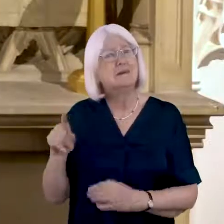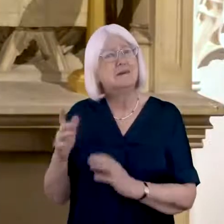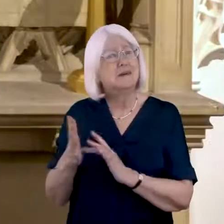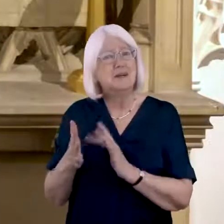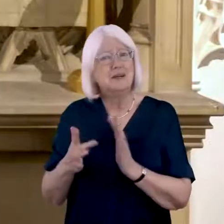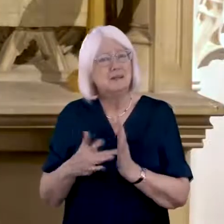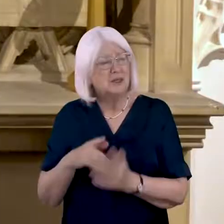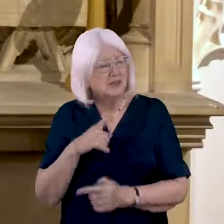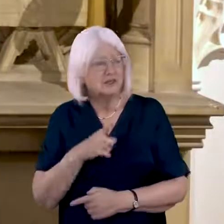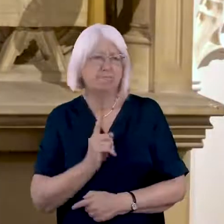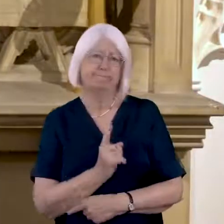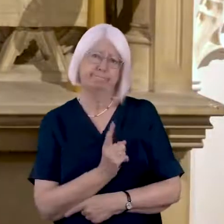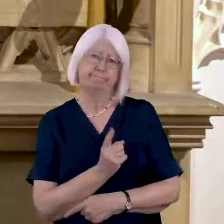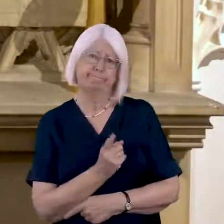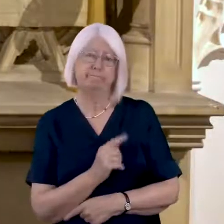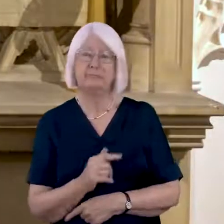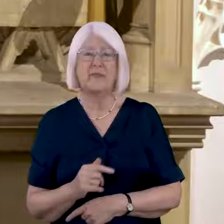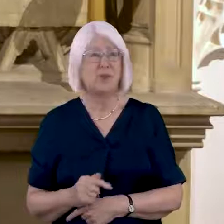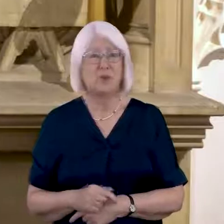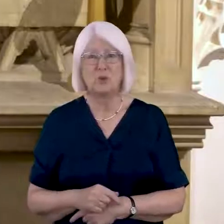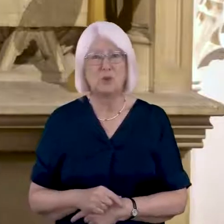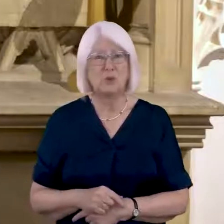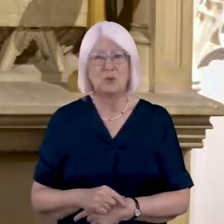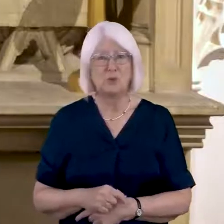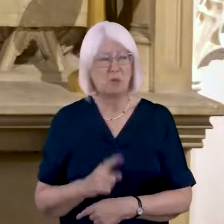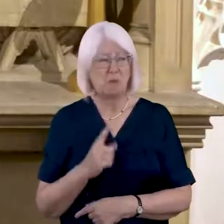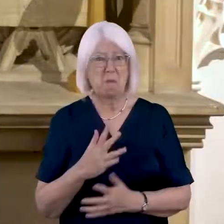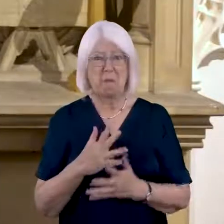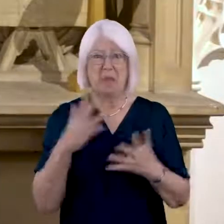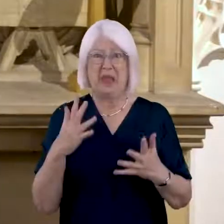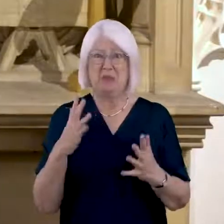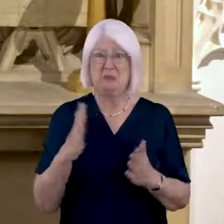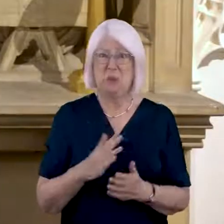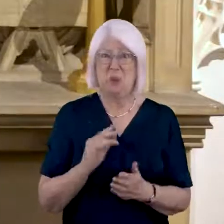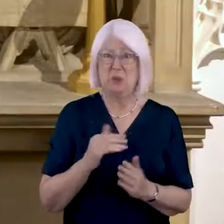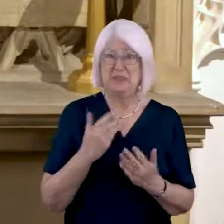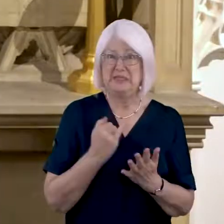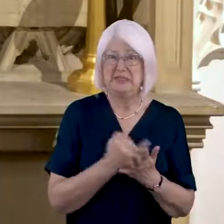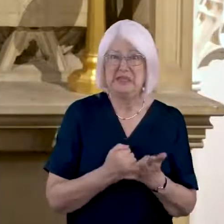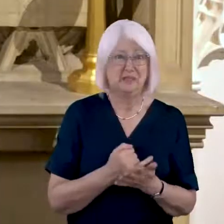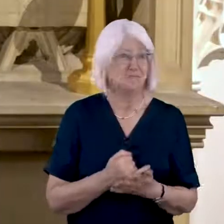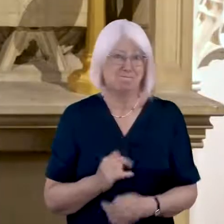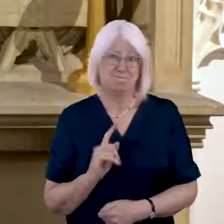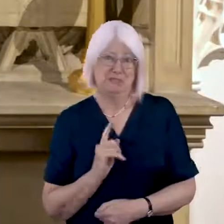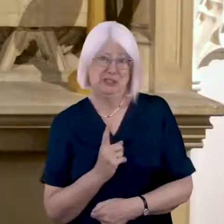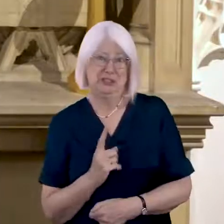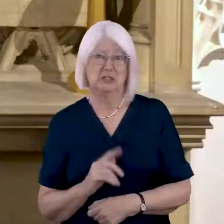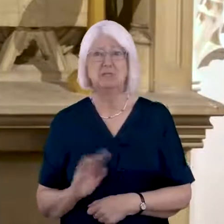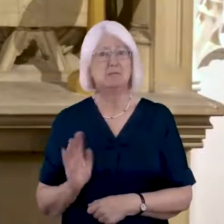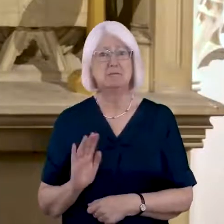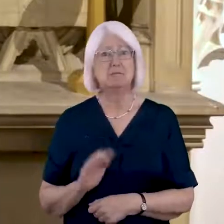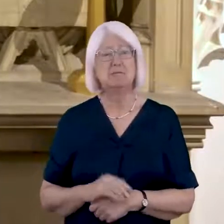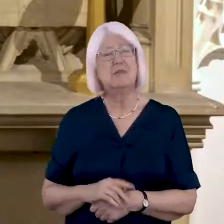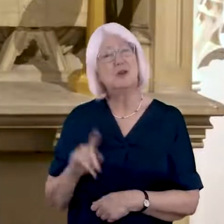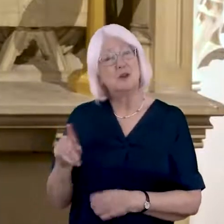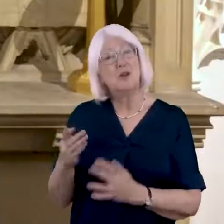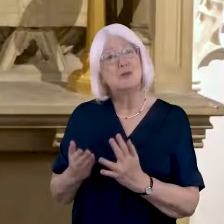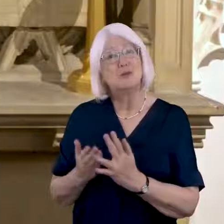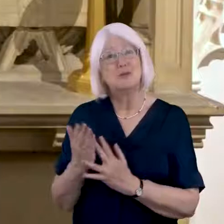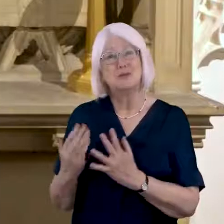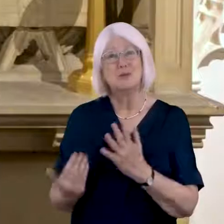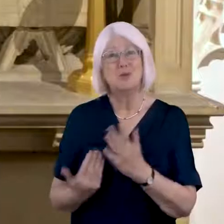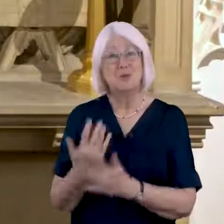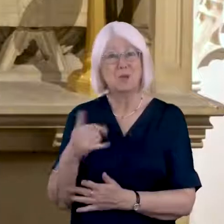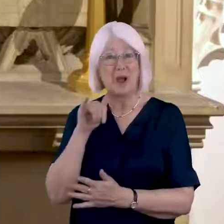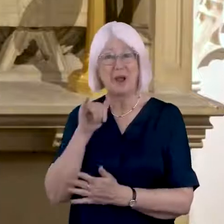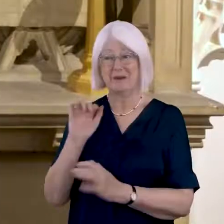not count our sins against us, whether they be big or small. But indeed, instead, through the new